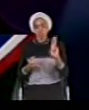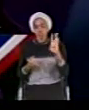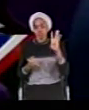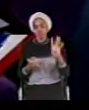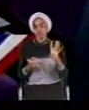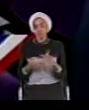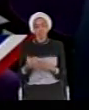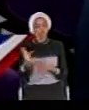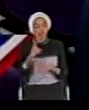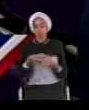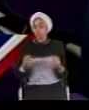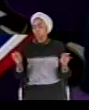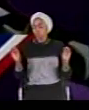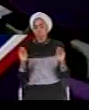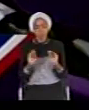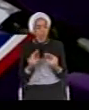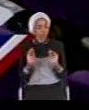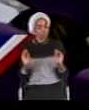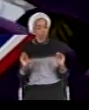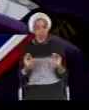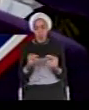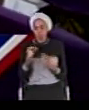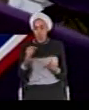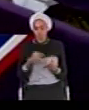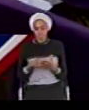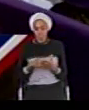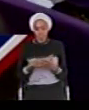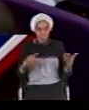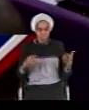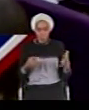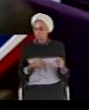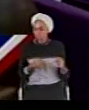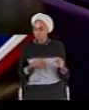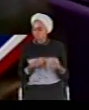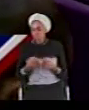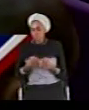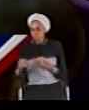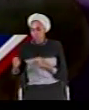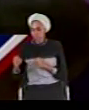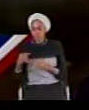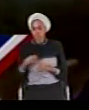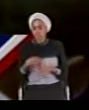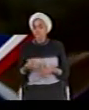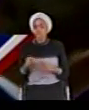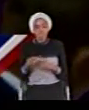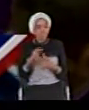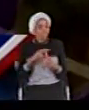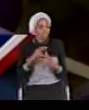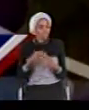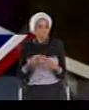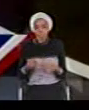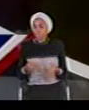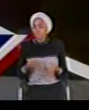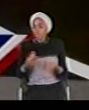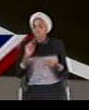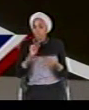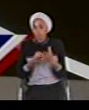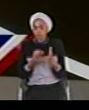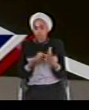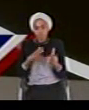none of these things move me, neither count I my life dear